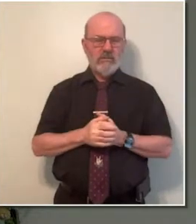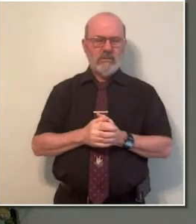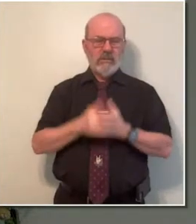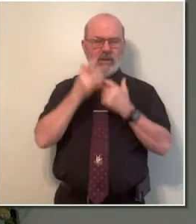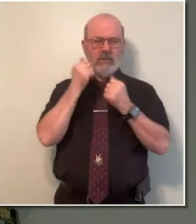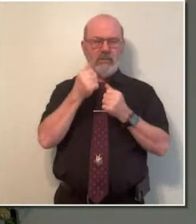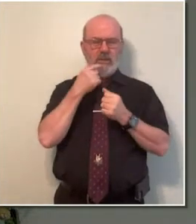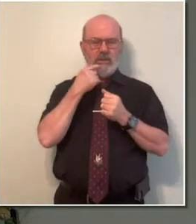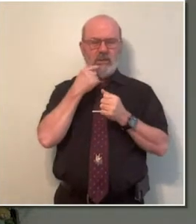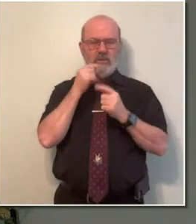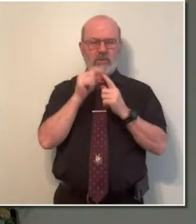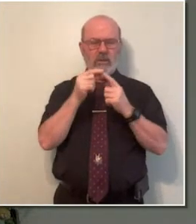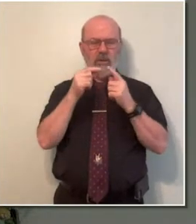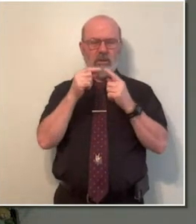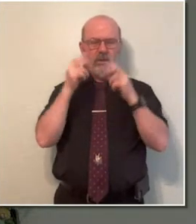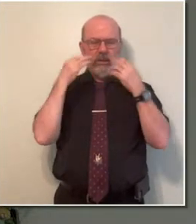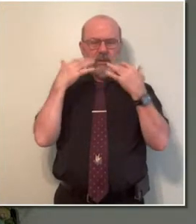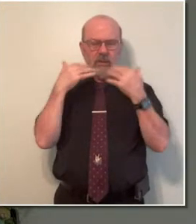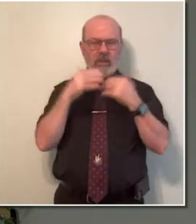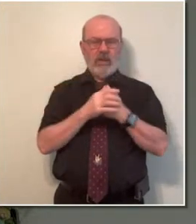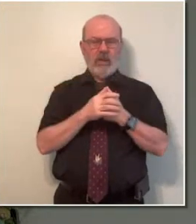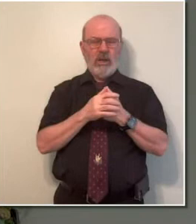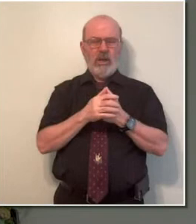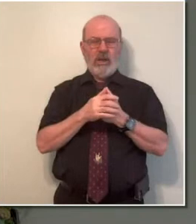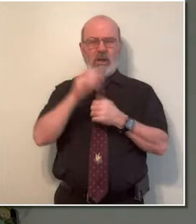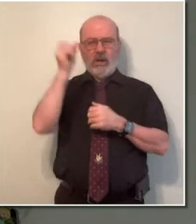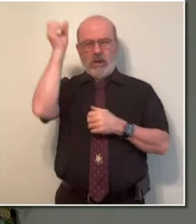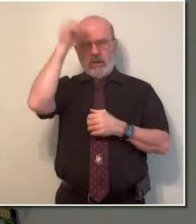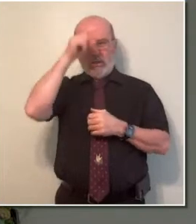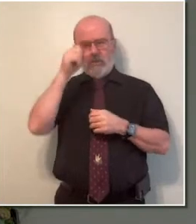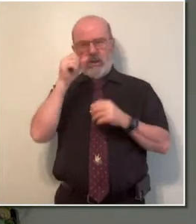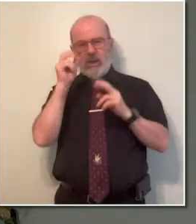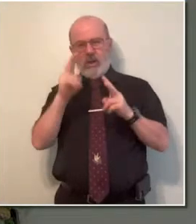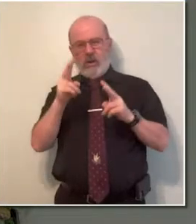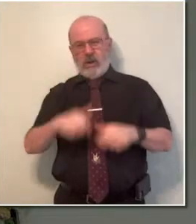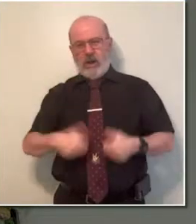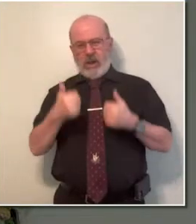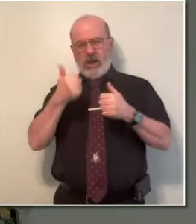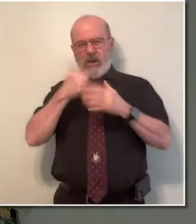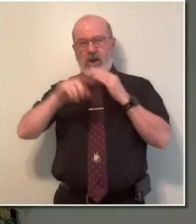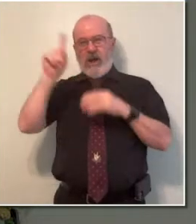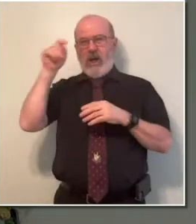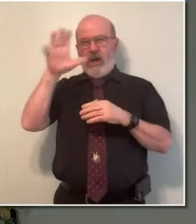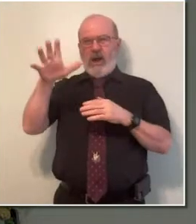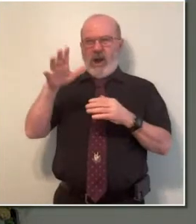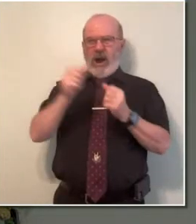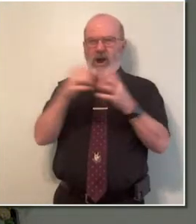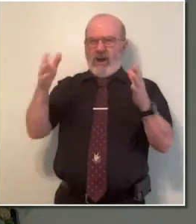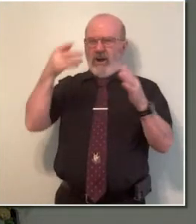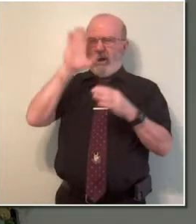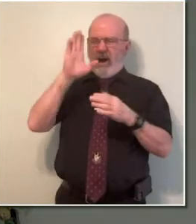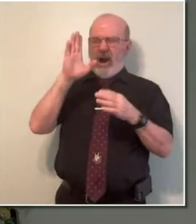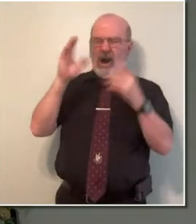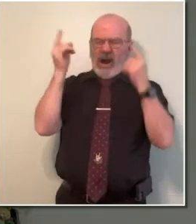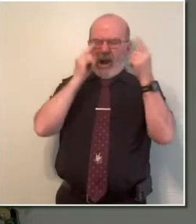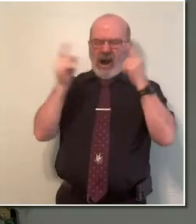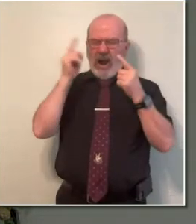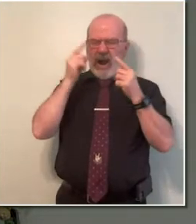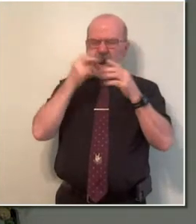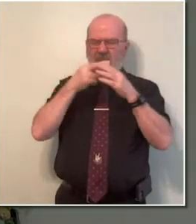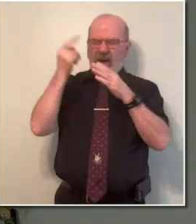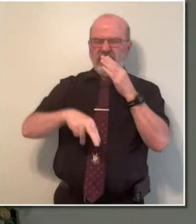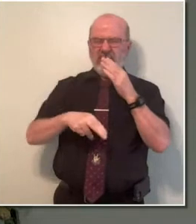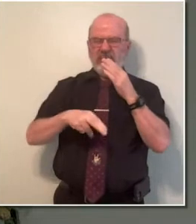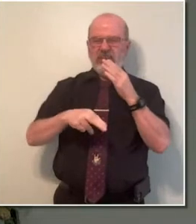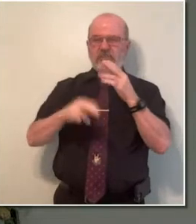those words. Solomon made an observation of life under the sun without God and considers the result.